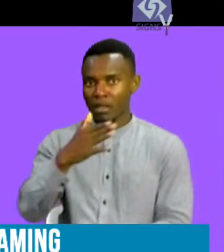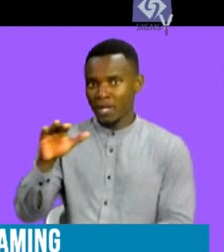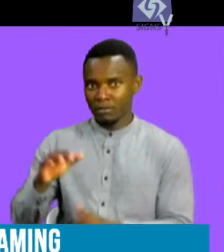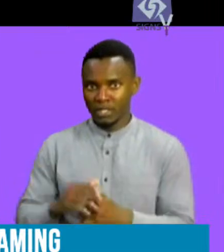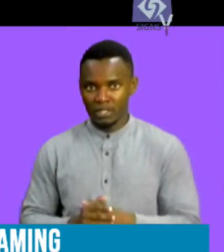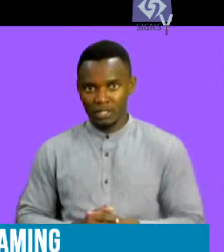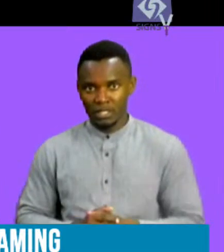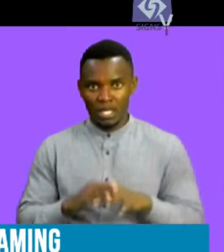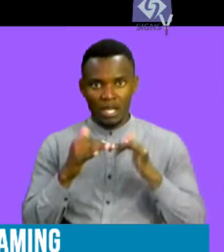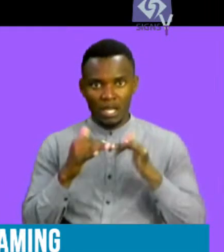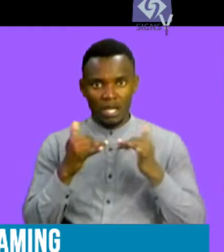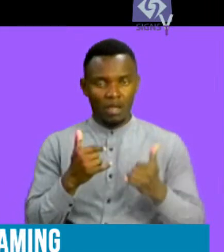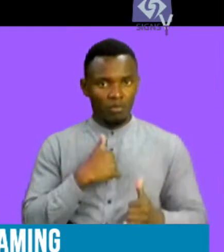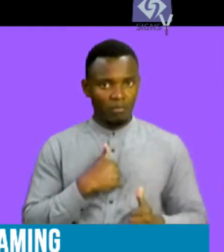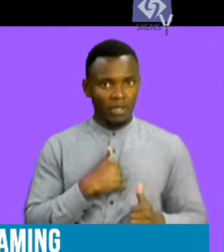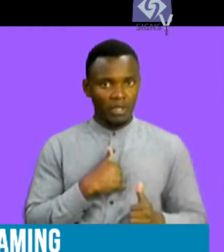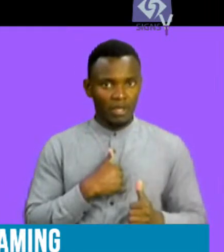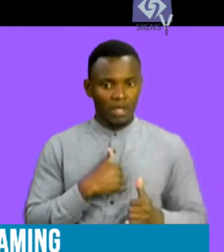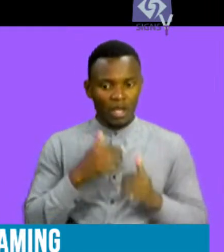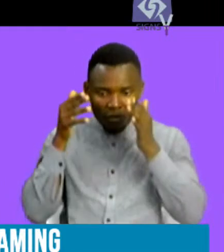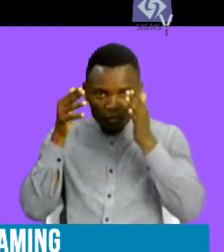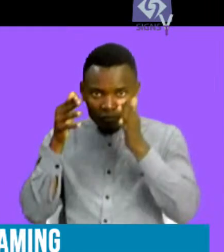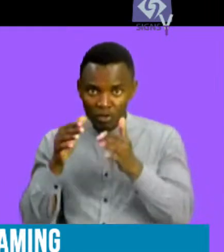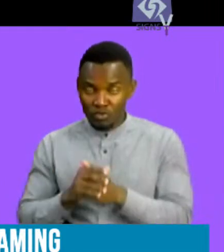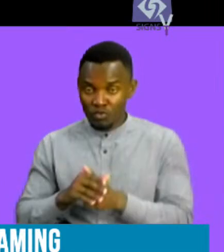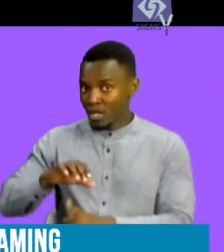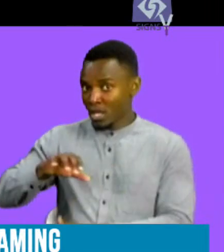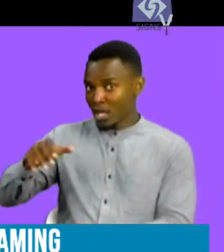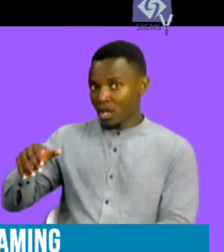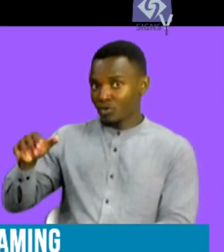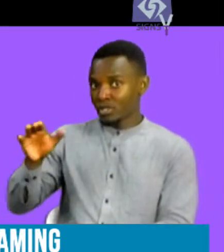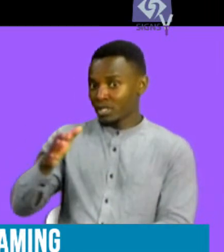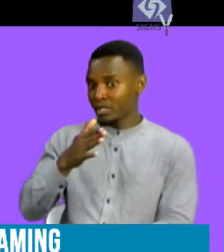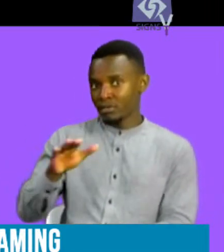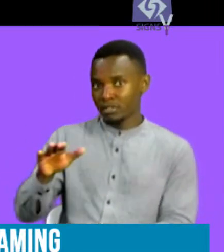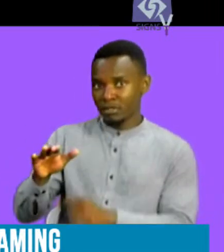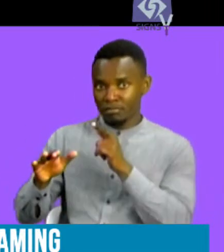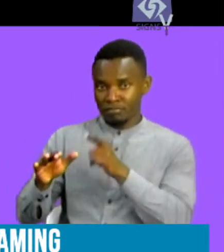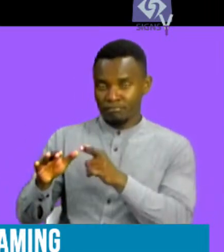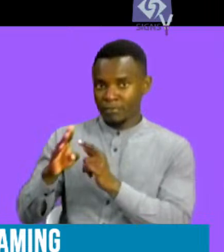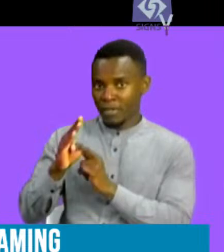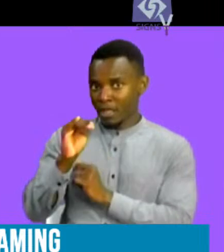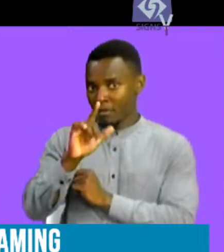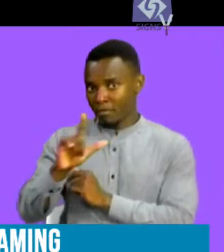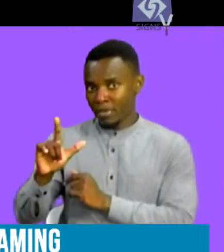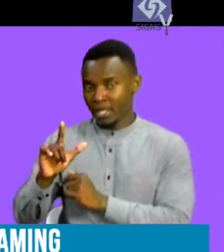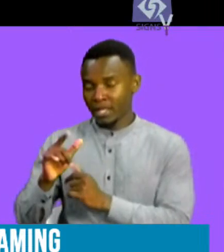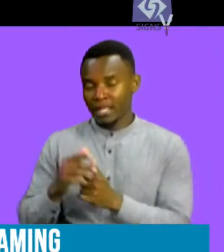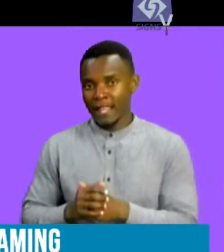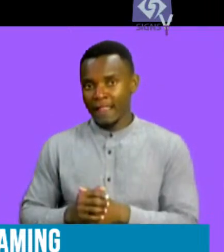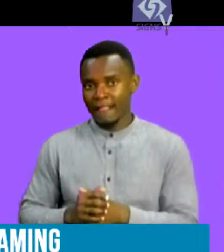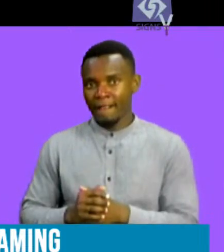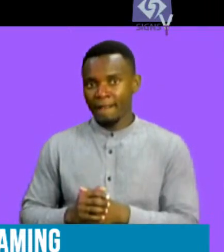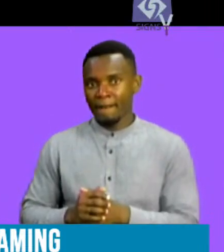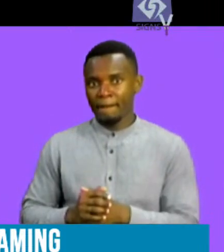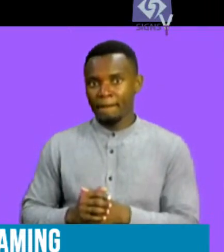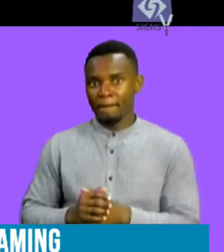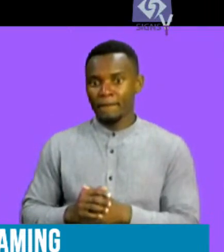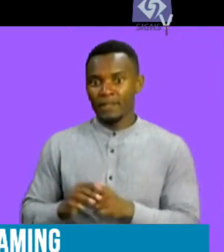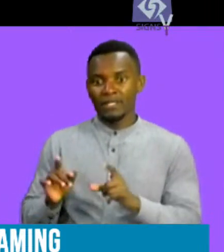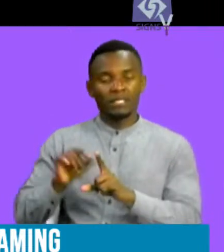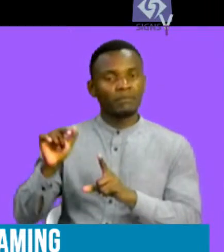Let me limit myself to the one in the County Assembly, because one of the key, allegedly, we passed one in